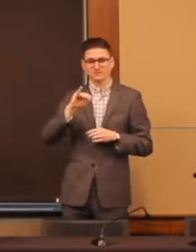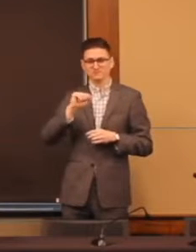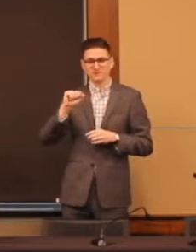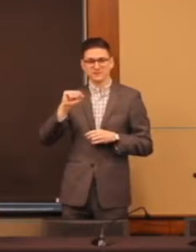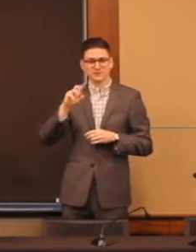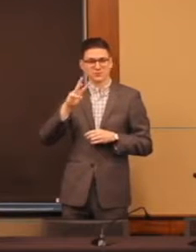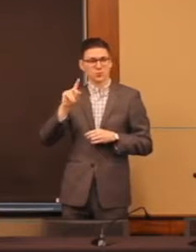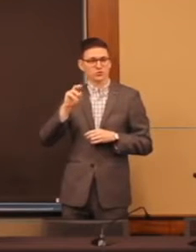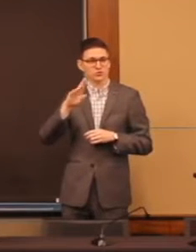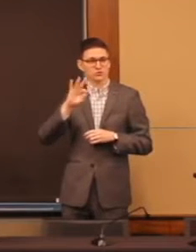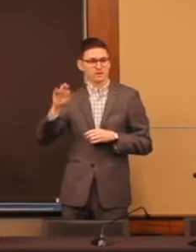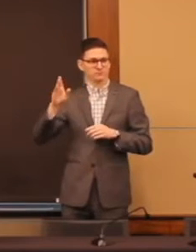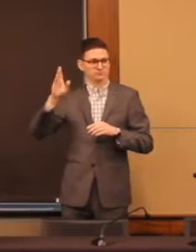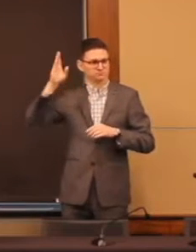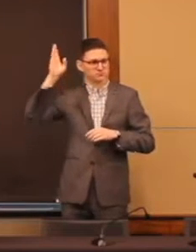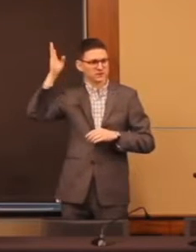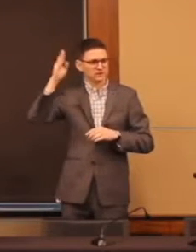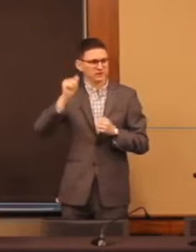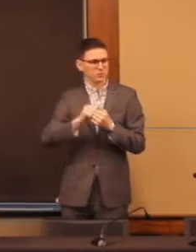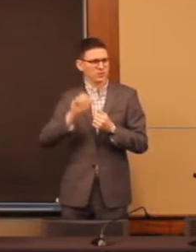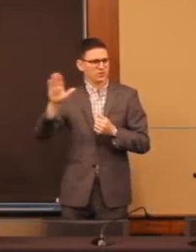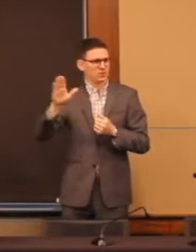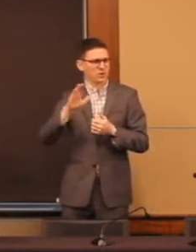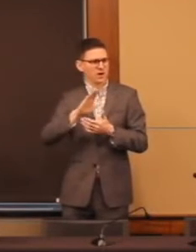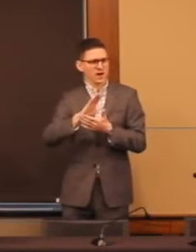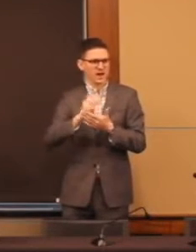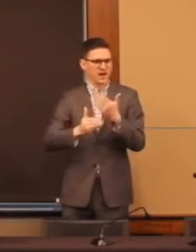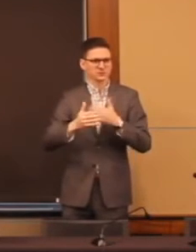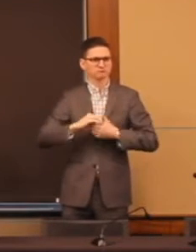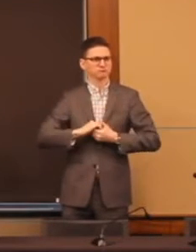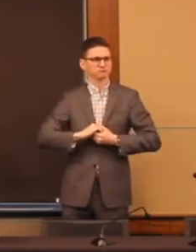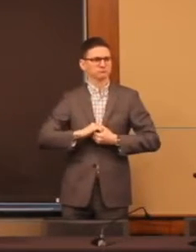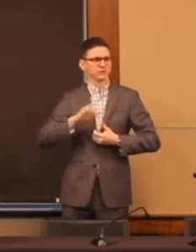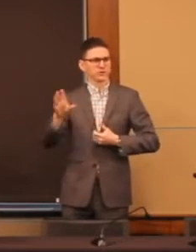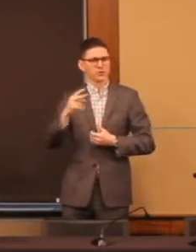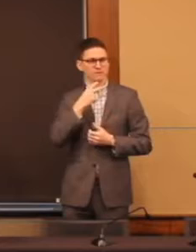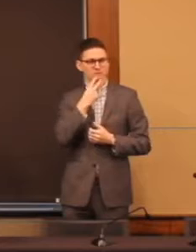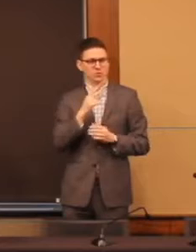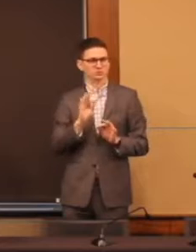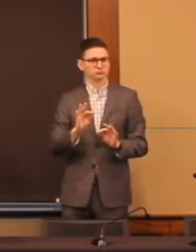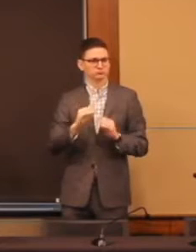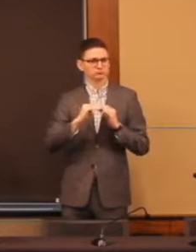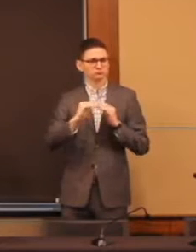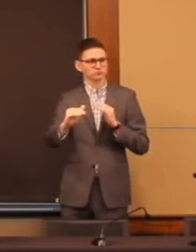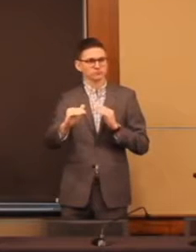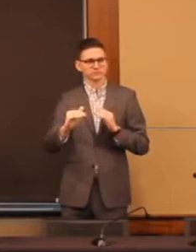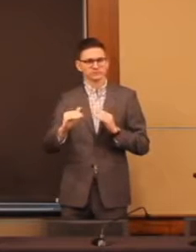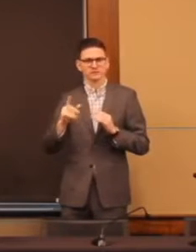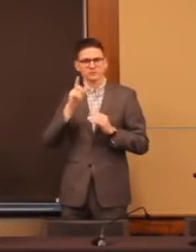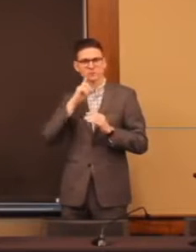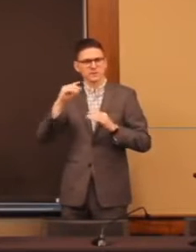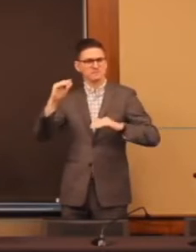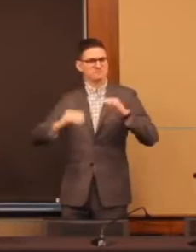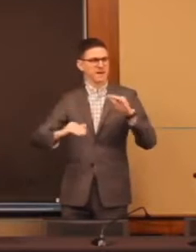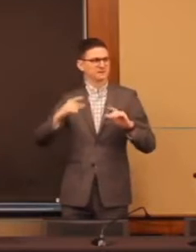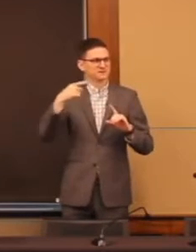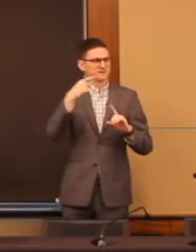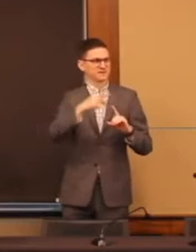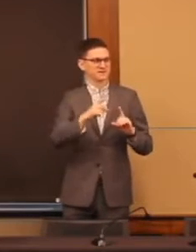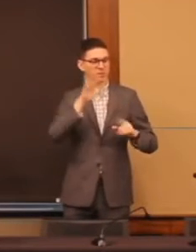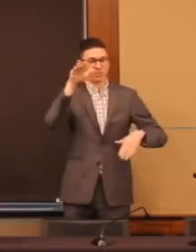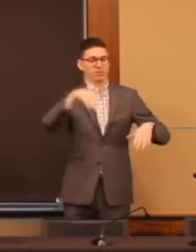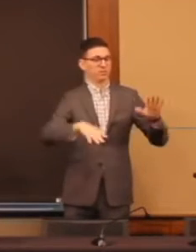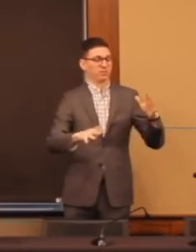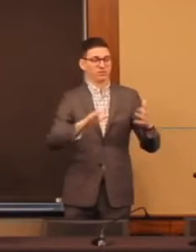measured delivery, with her hands clasped and her voice low, stands as a counterweight to the